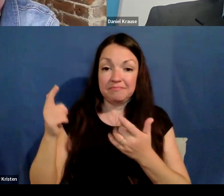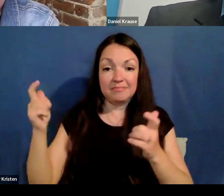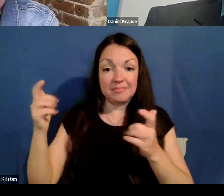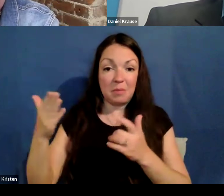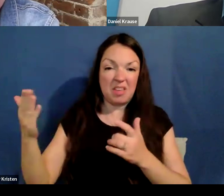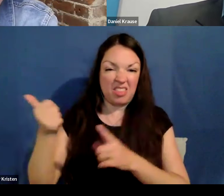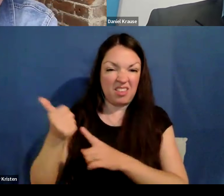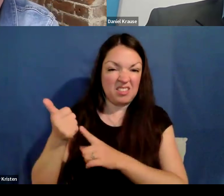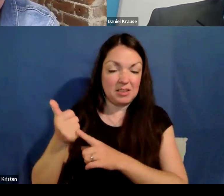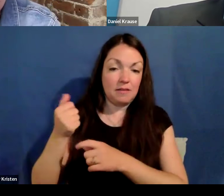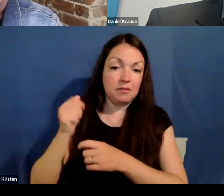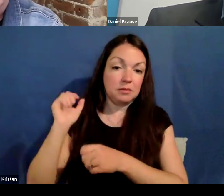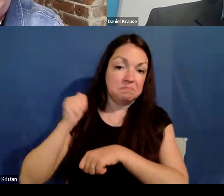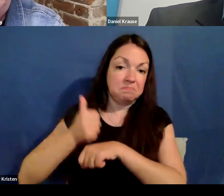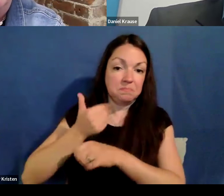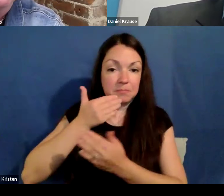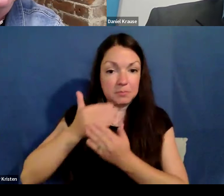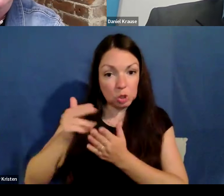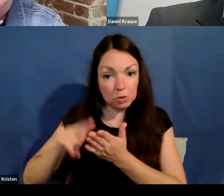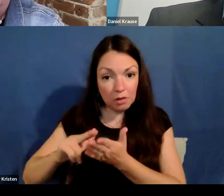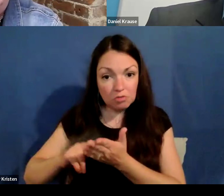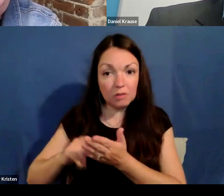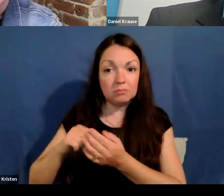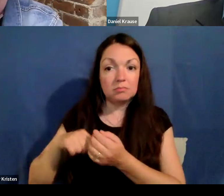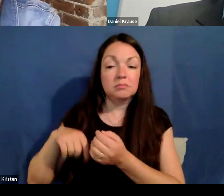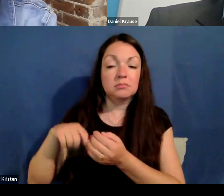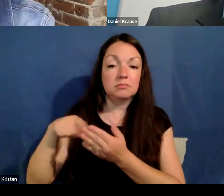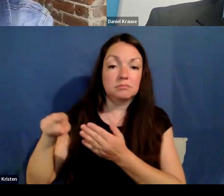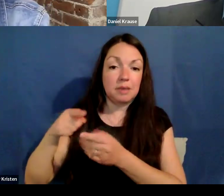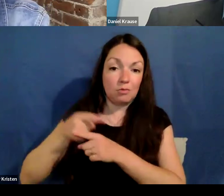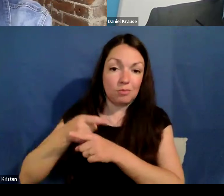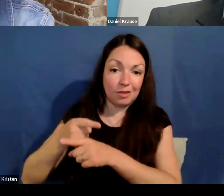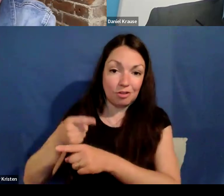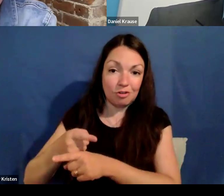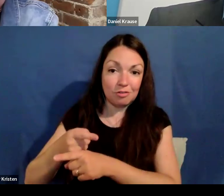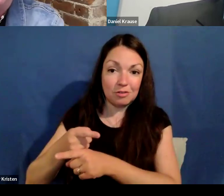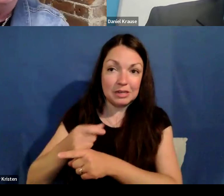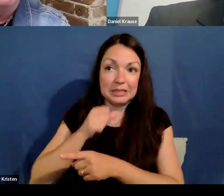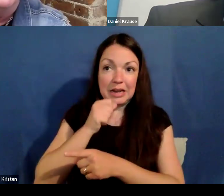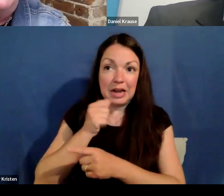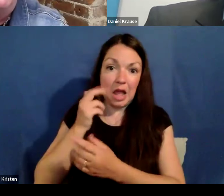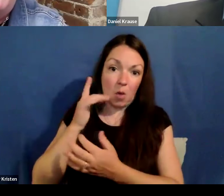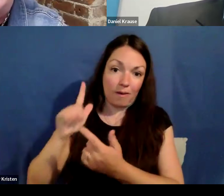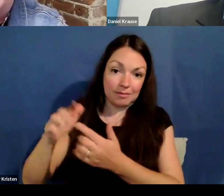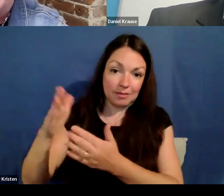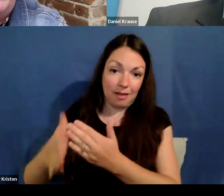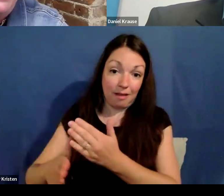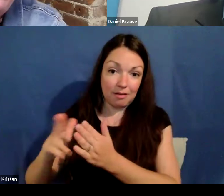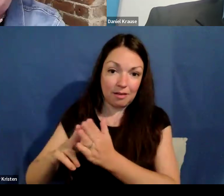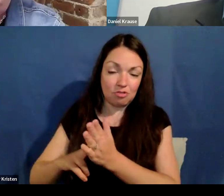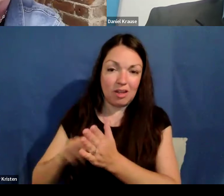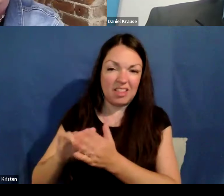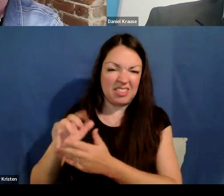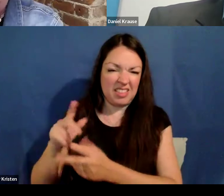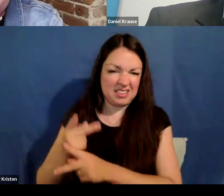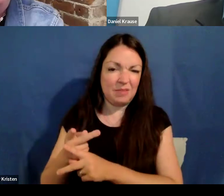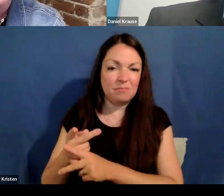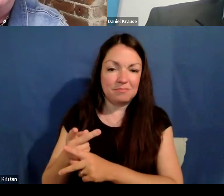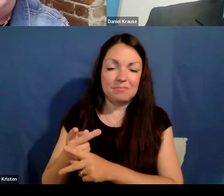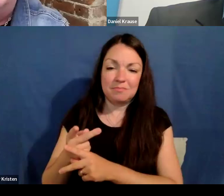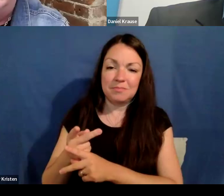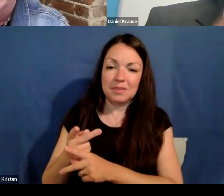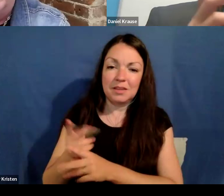paid, you know, in a regular, but not at the end of the contract, that type of thing. Because